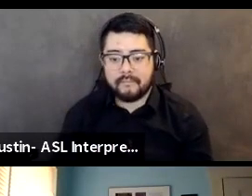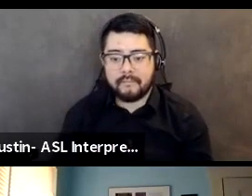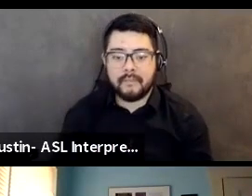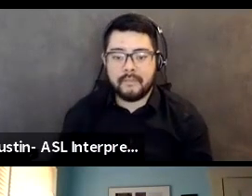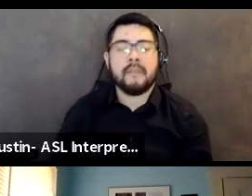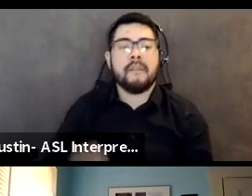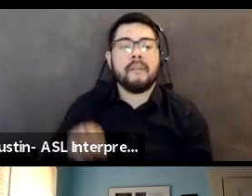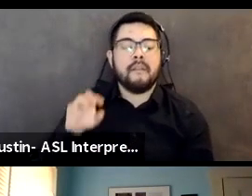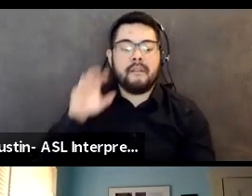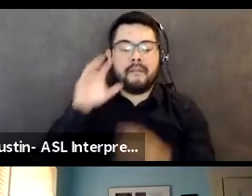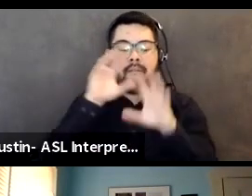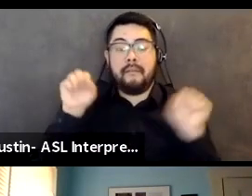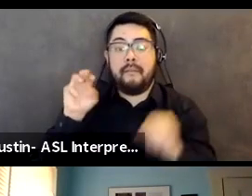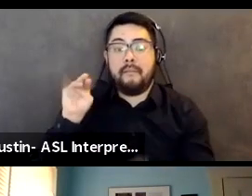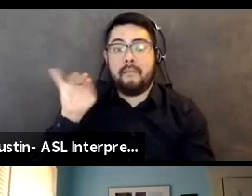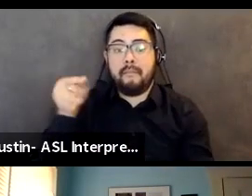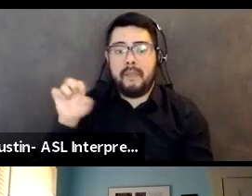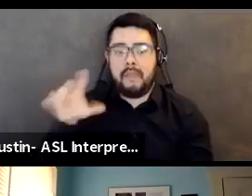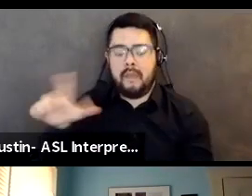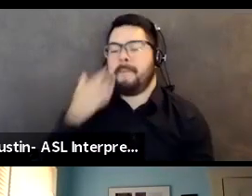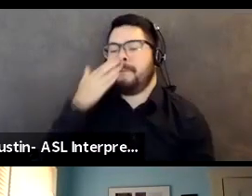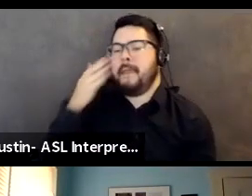thank you dr jackson